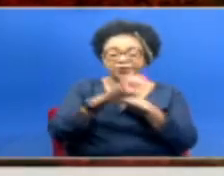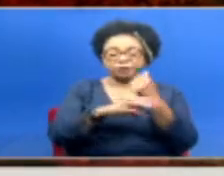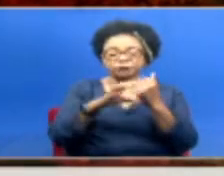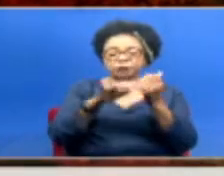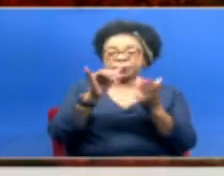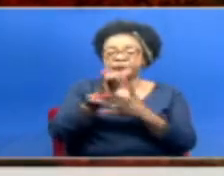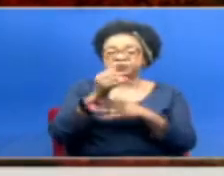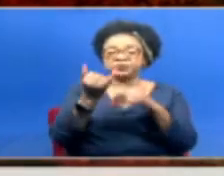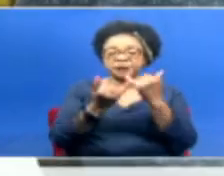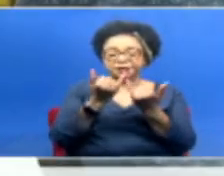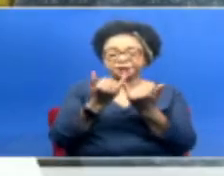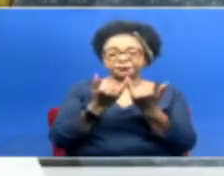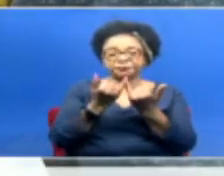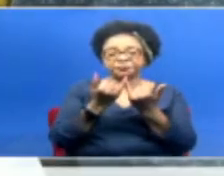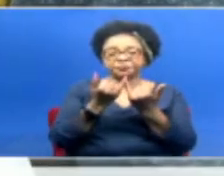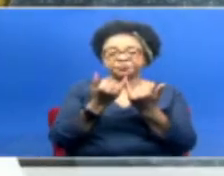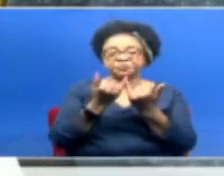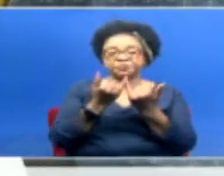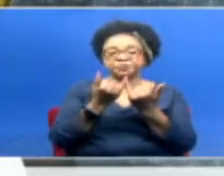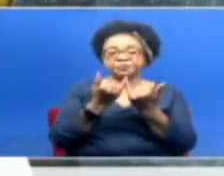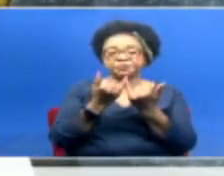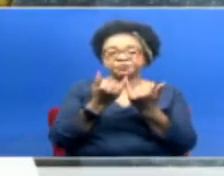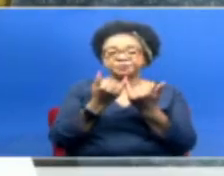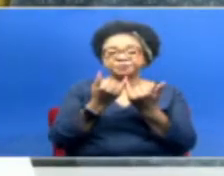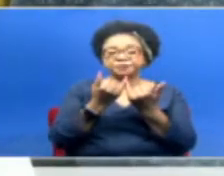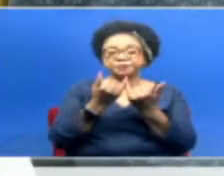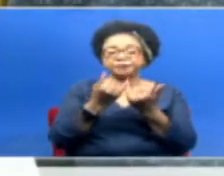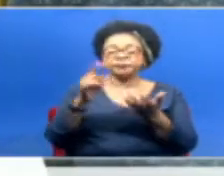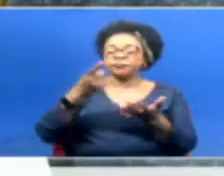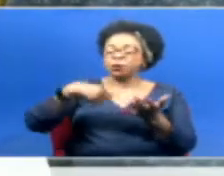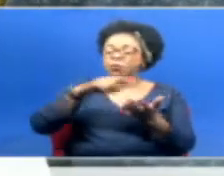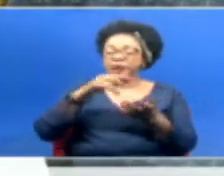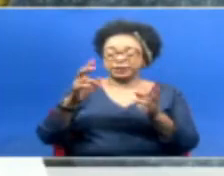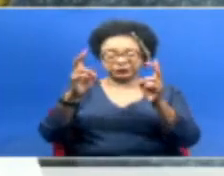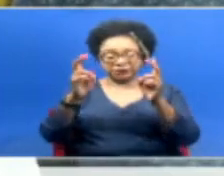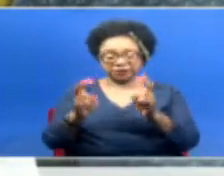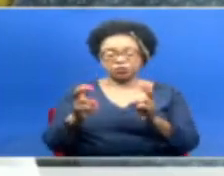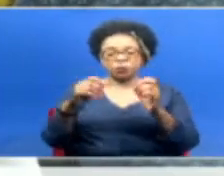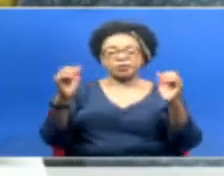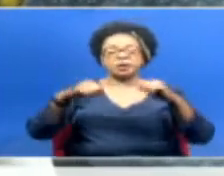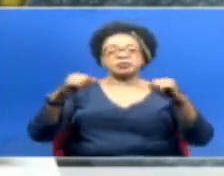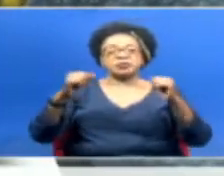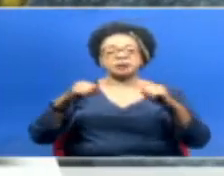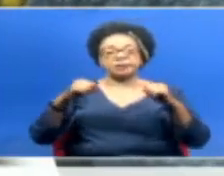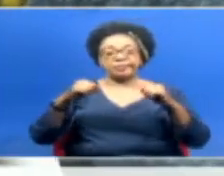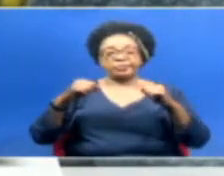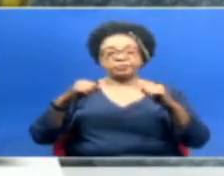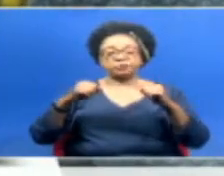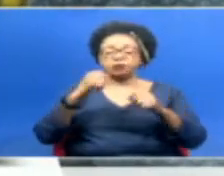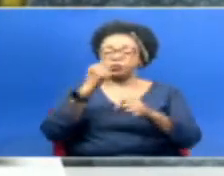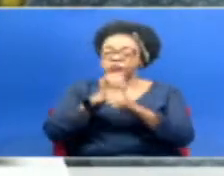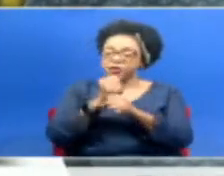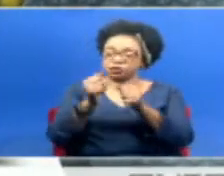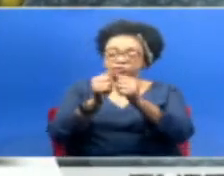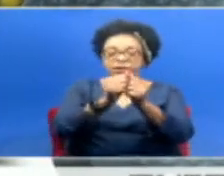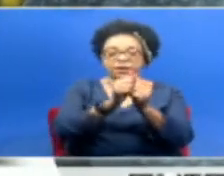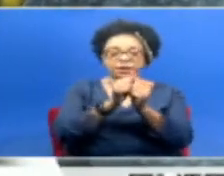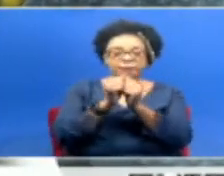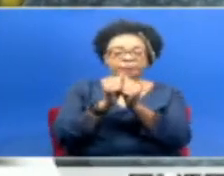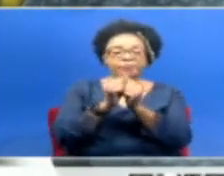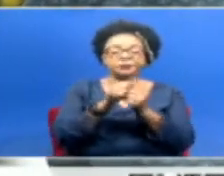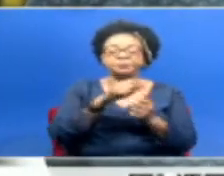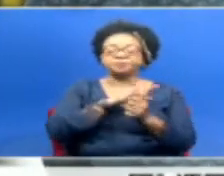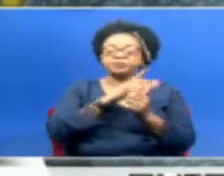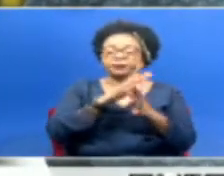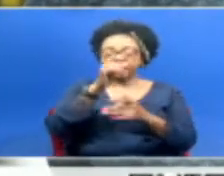Saturday. Tunataka kukaa chini tukubaliane kwamba tufanye kazi pamoja. Governor